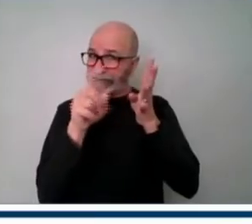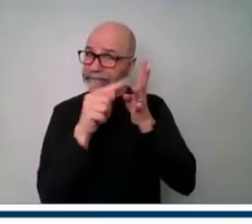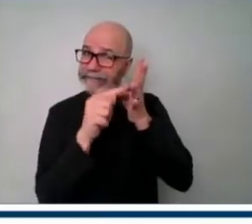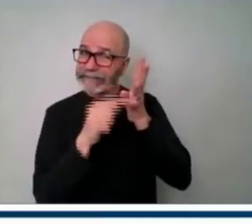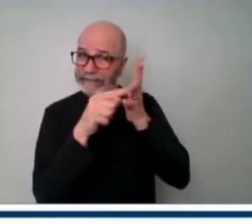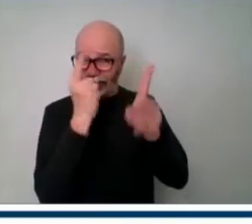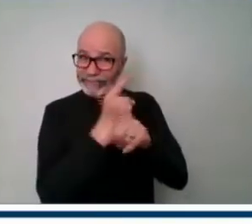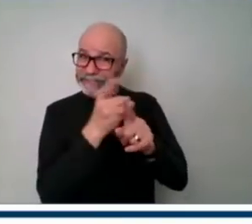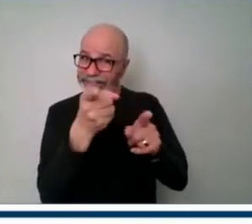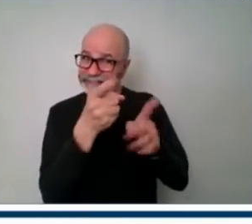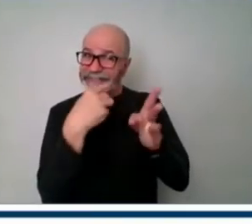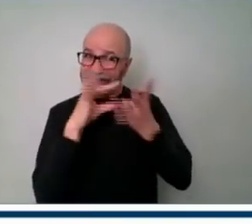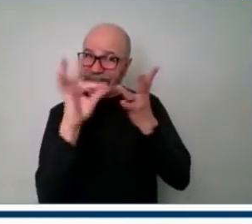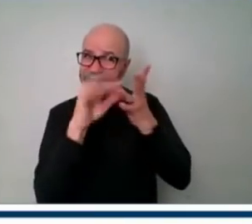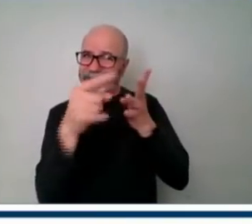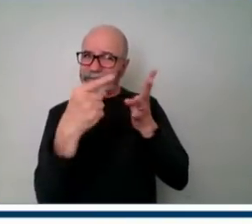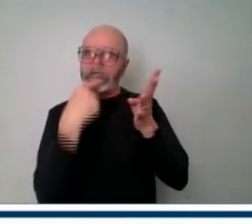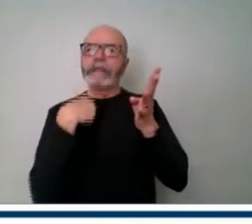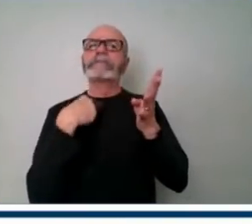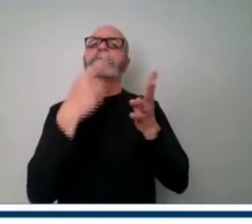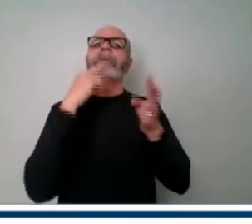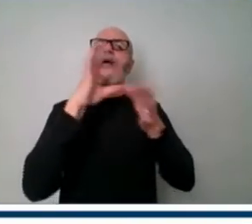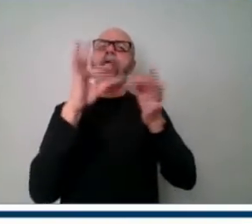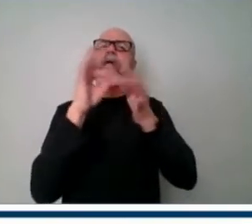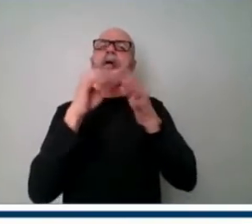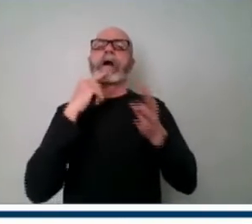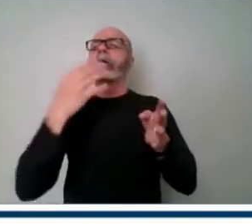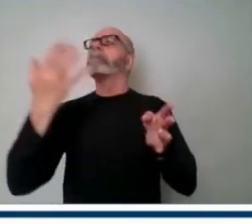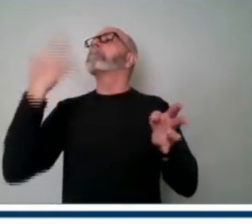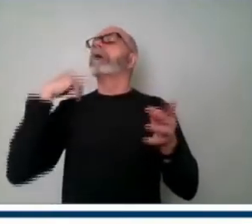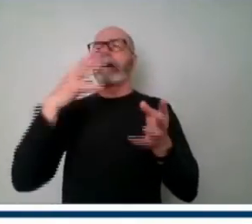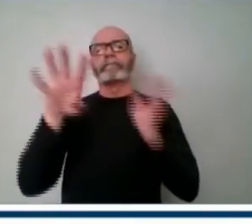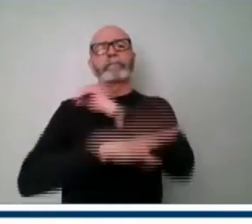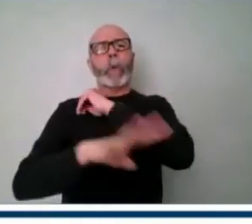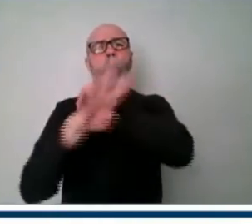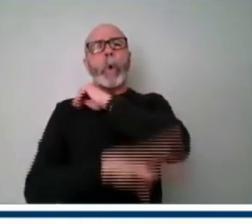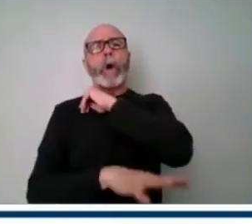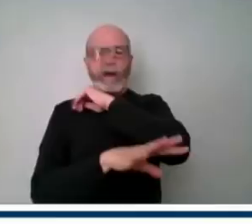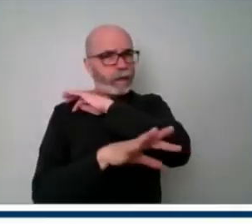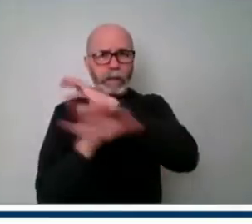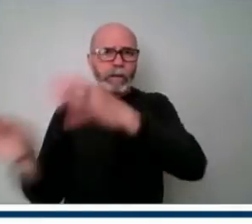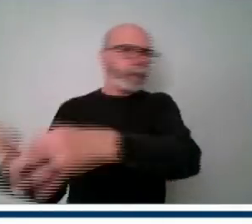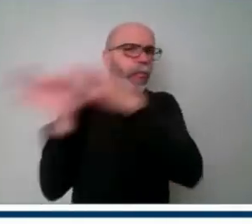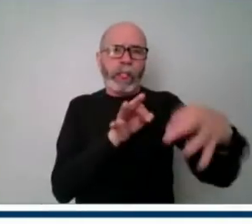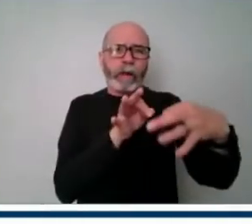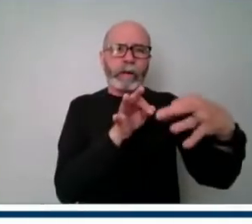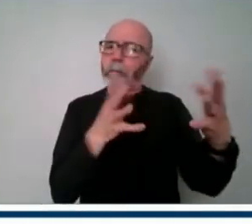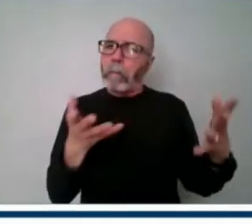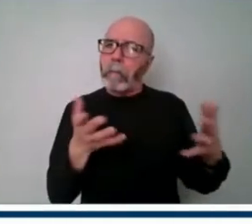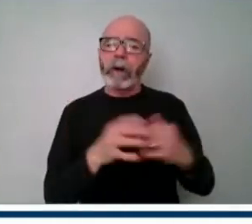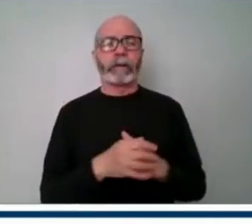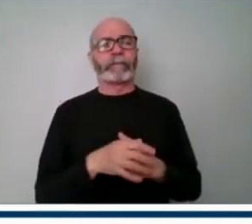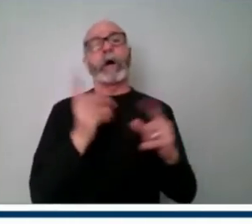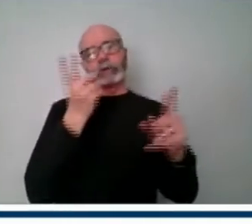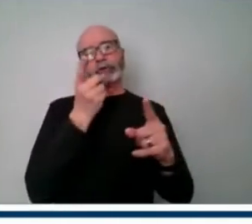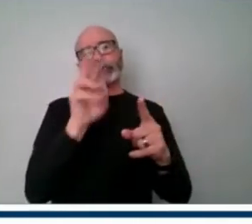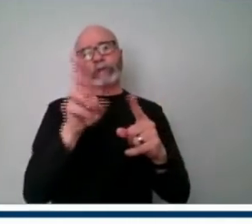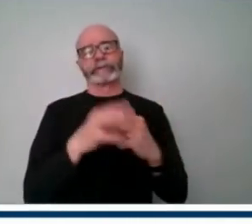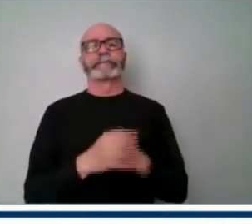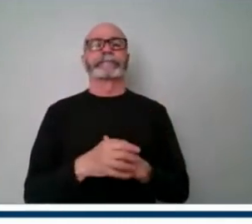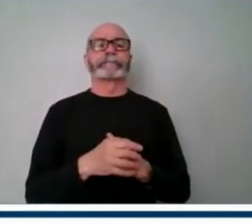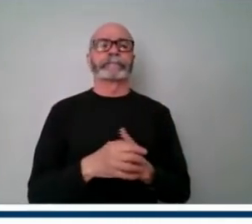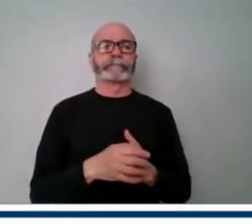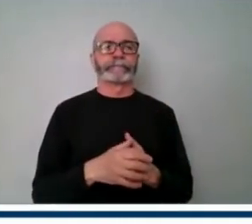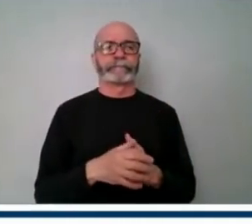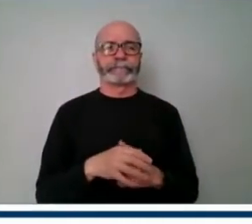of information we've had today. So we've been talking for several weeks that as we've shifted from being able from our